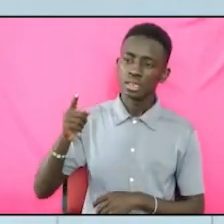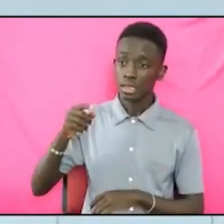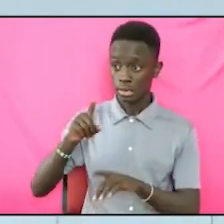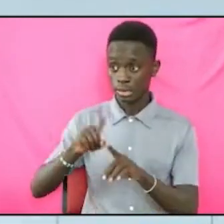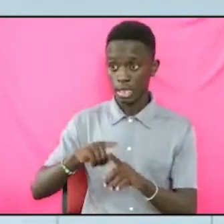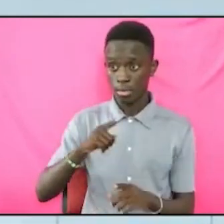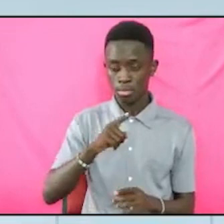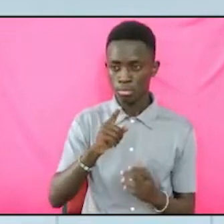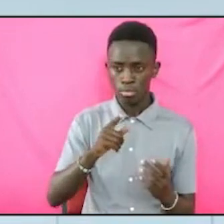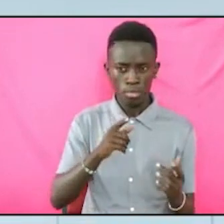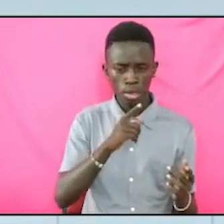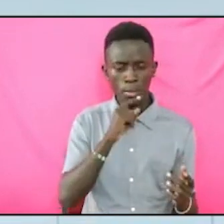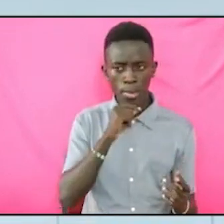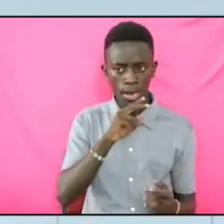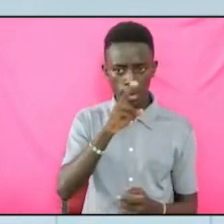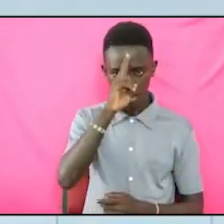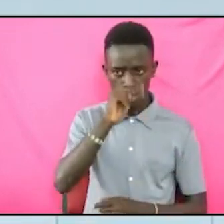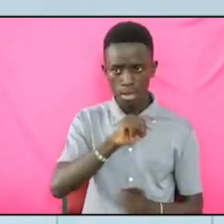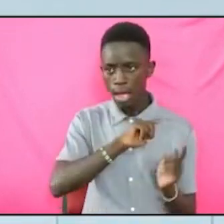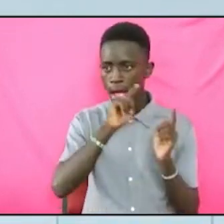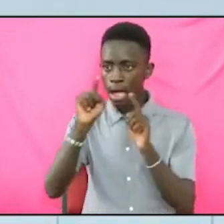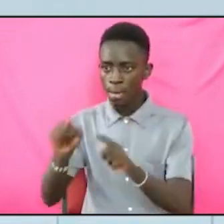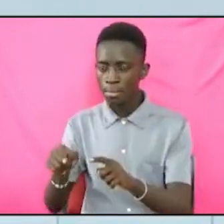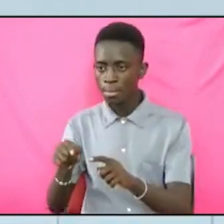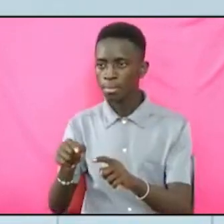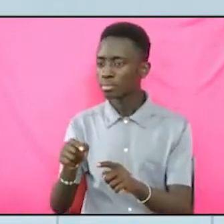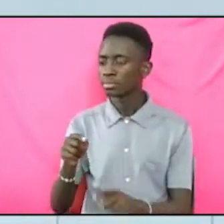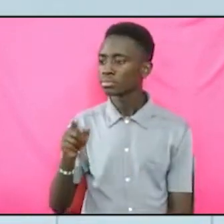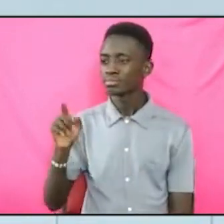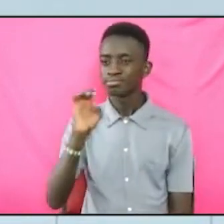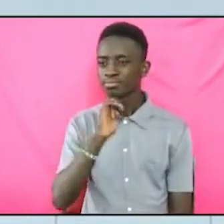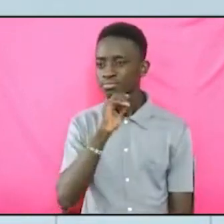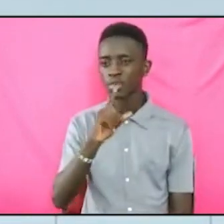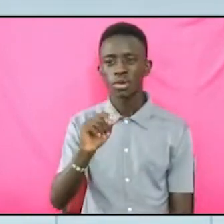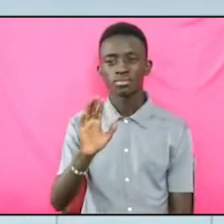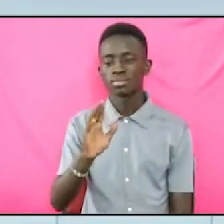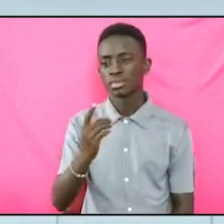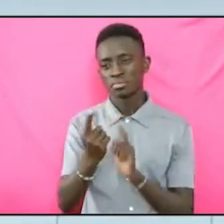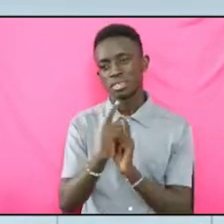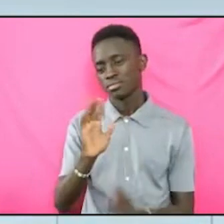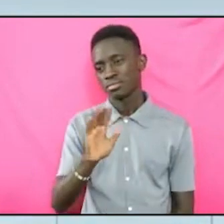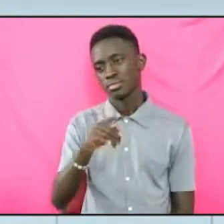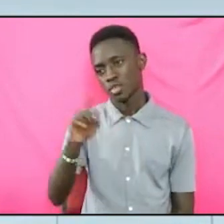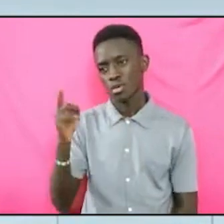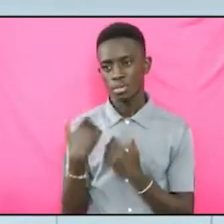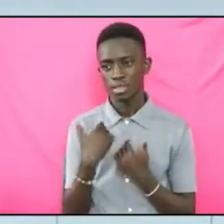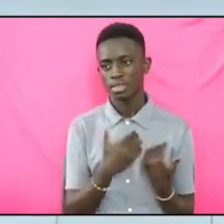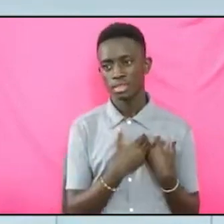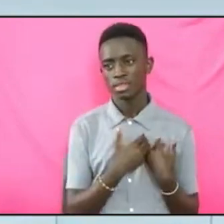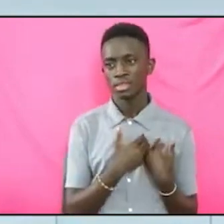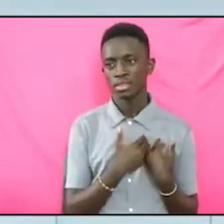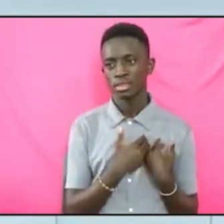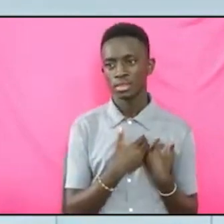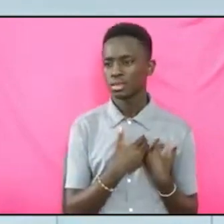And that gives him a very serious concern. Can't you come and, you know, speak in tongues and say some few magical words and